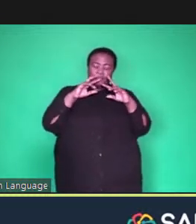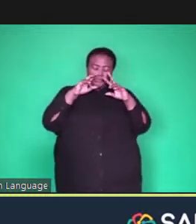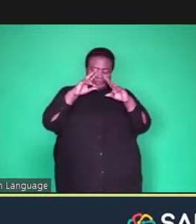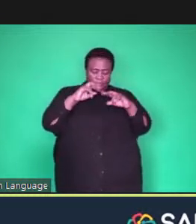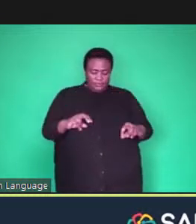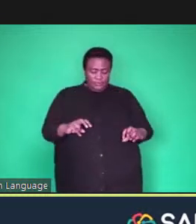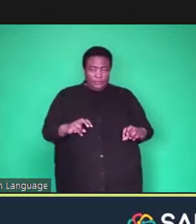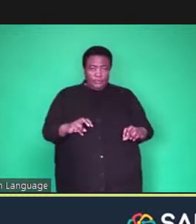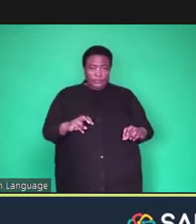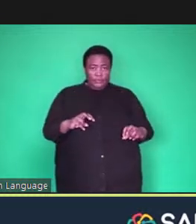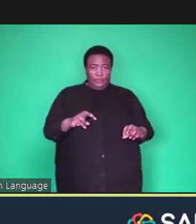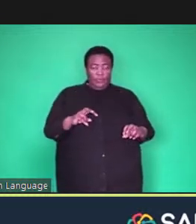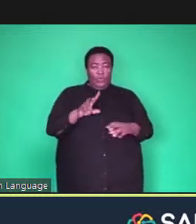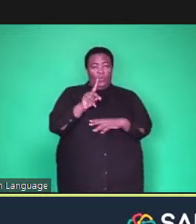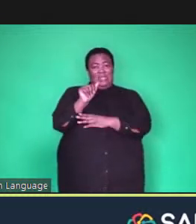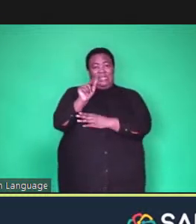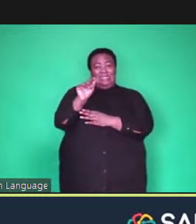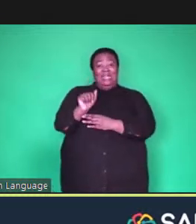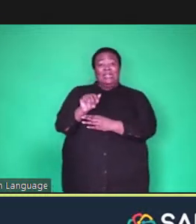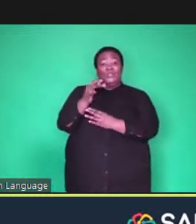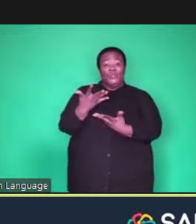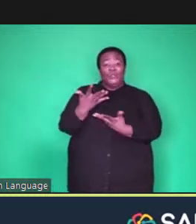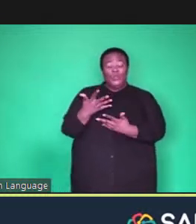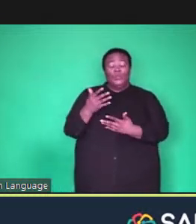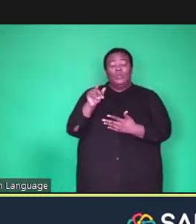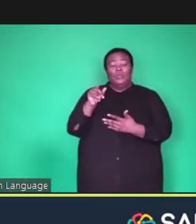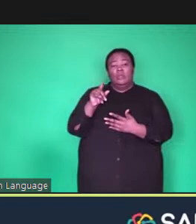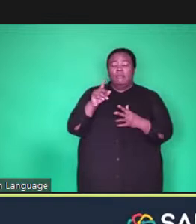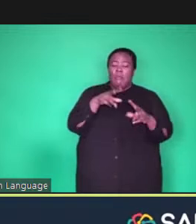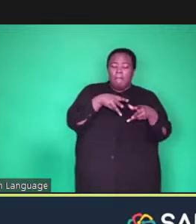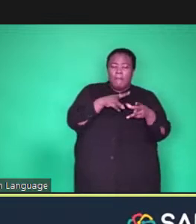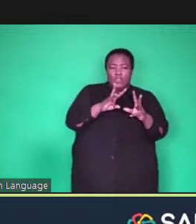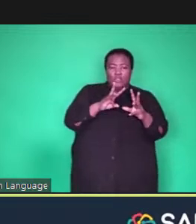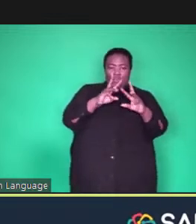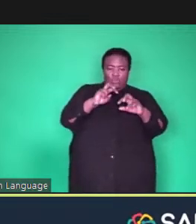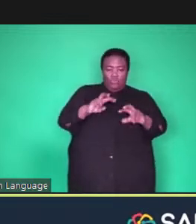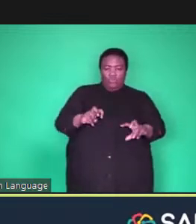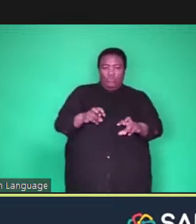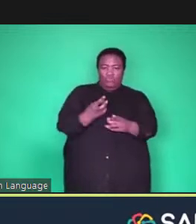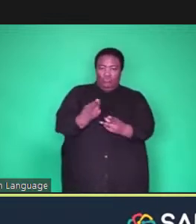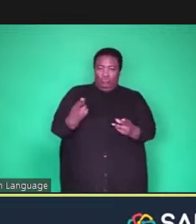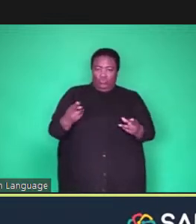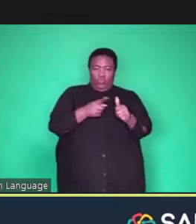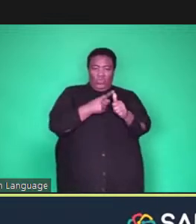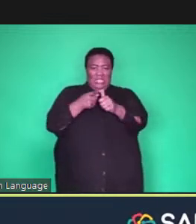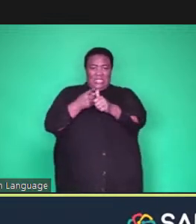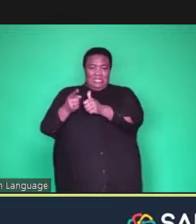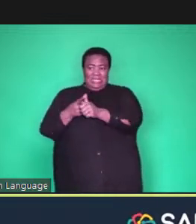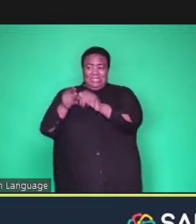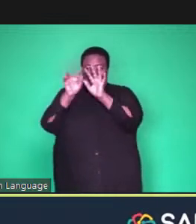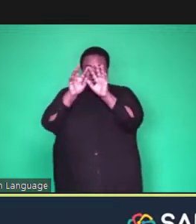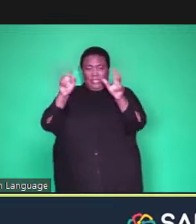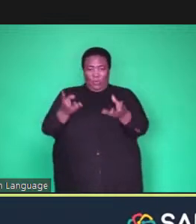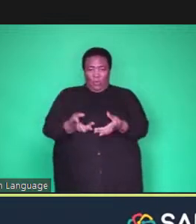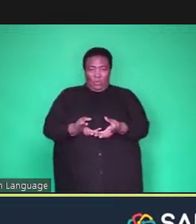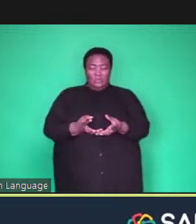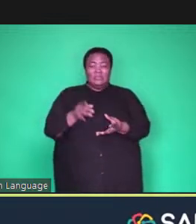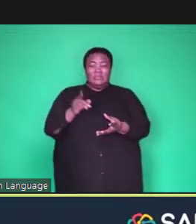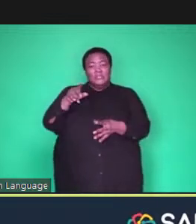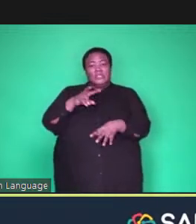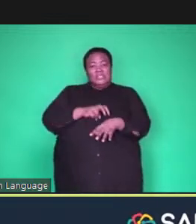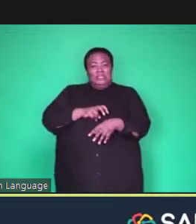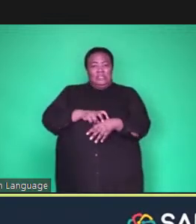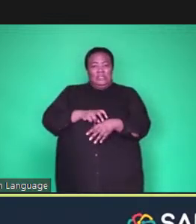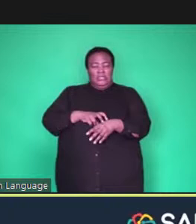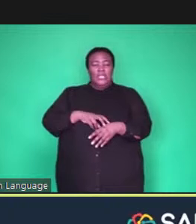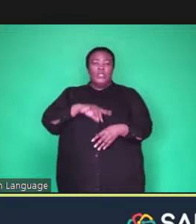you, census methodology, vital all around the world. Now this is required to show